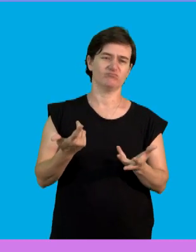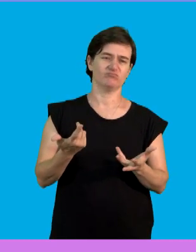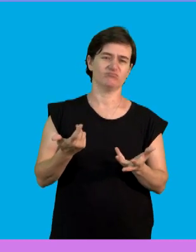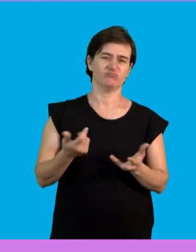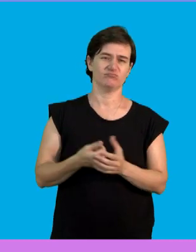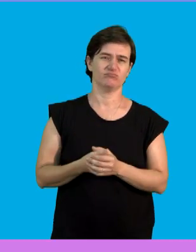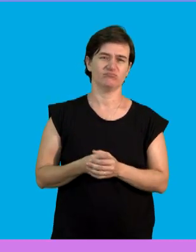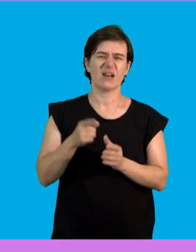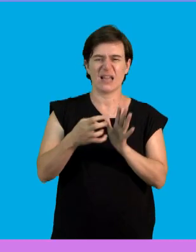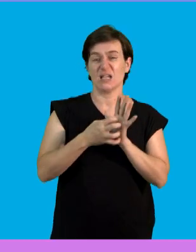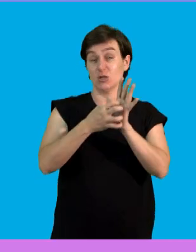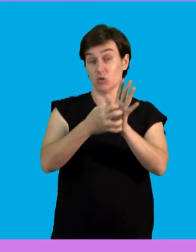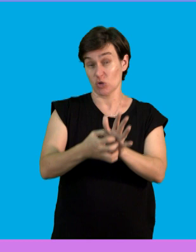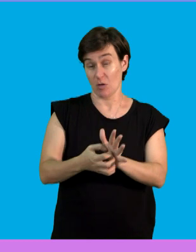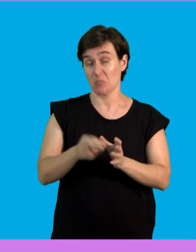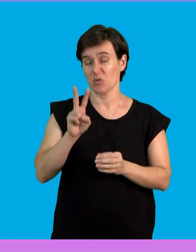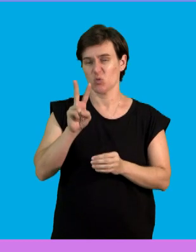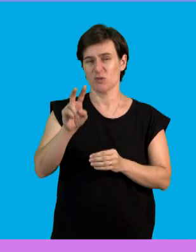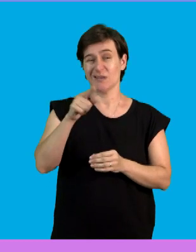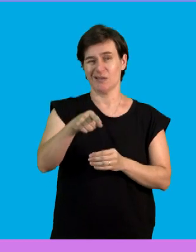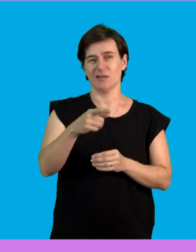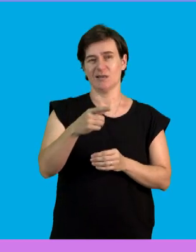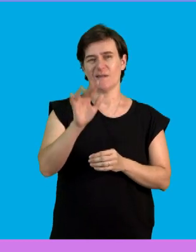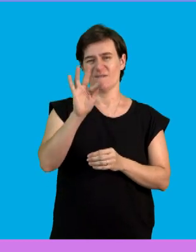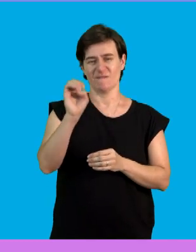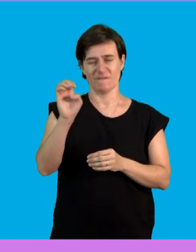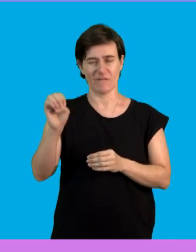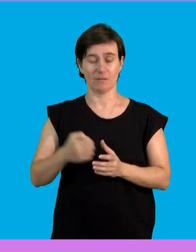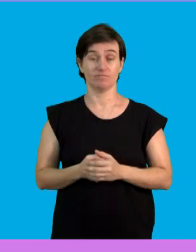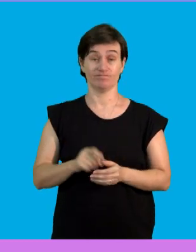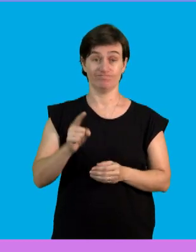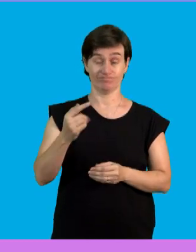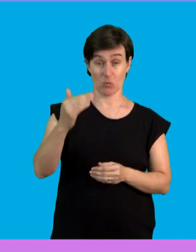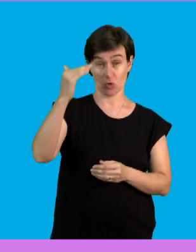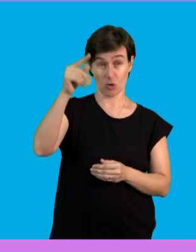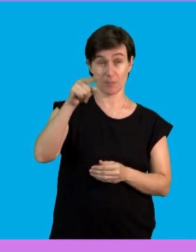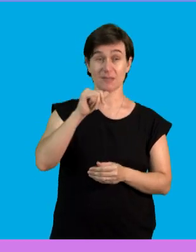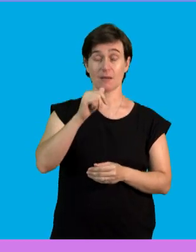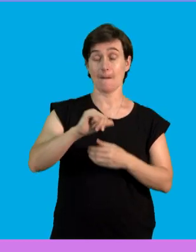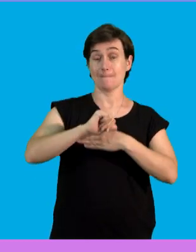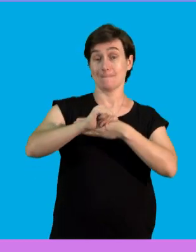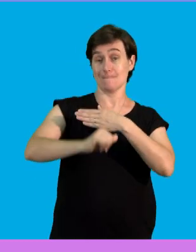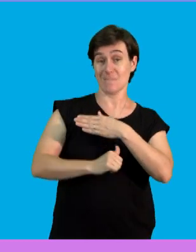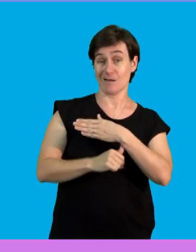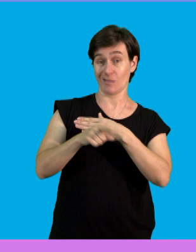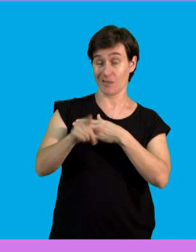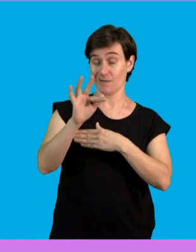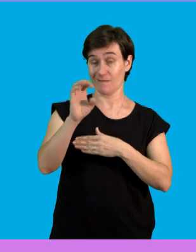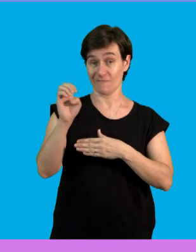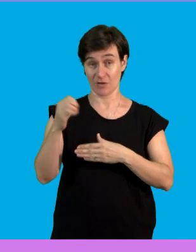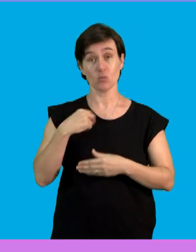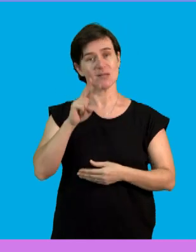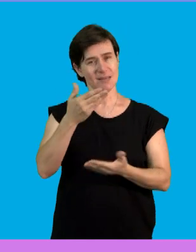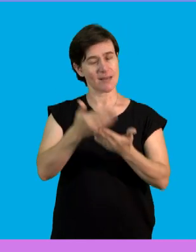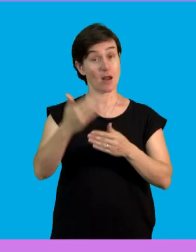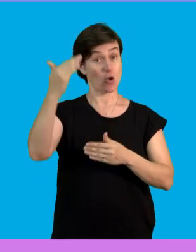one of the examples of a tariff structure. First, they will show you the monthly fees. Here